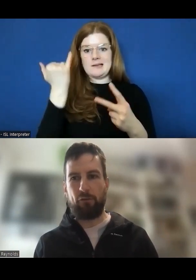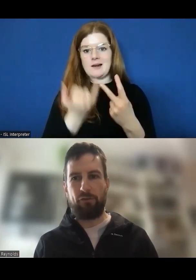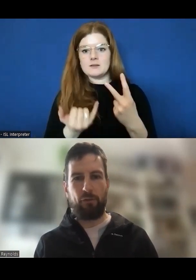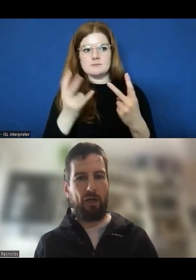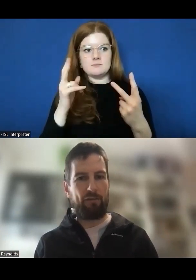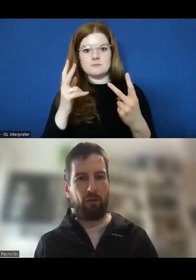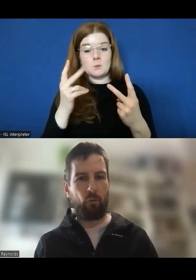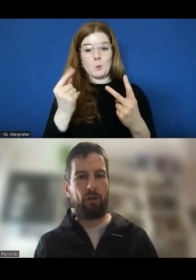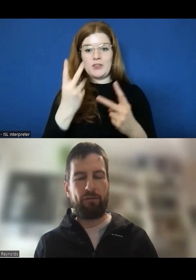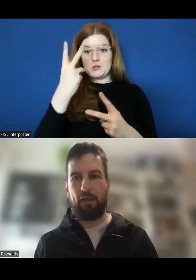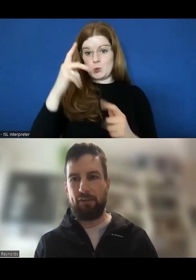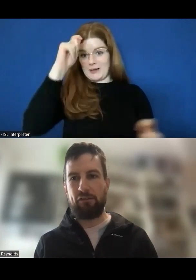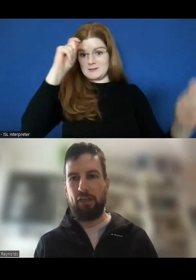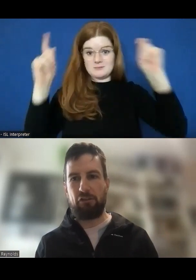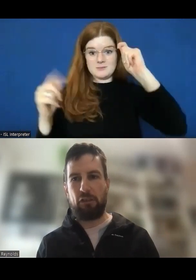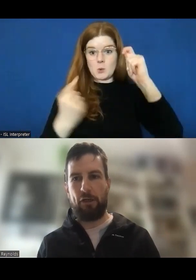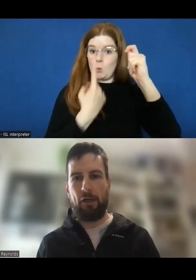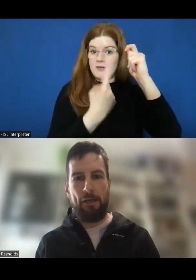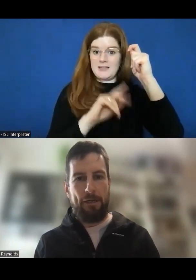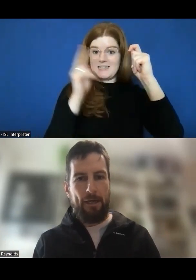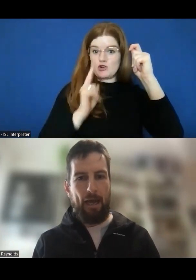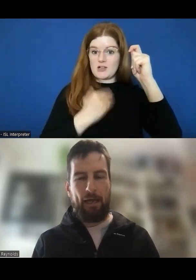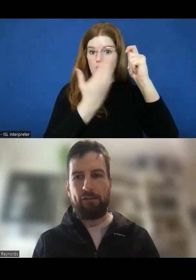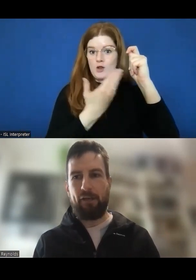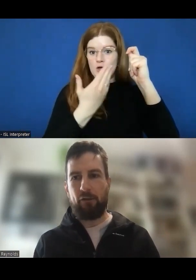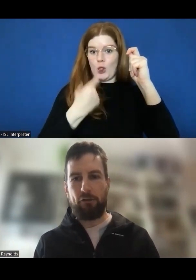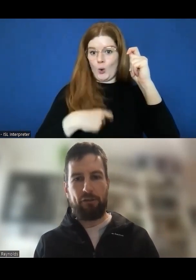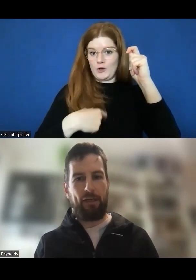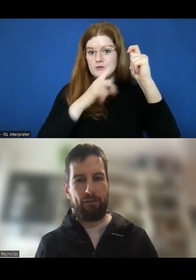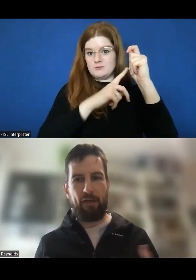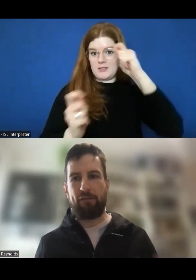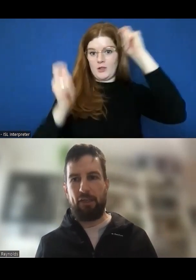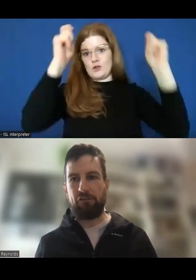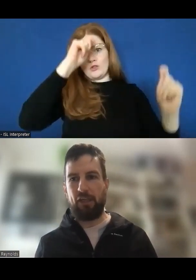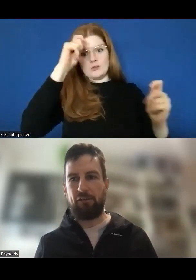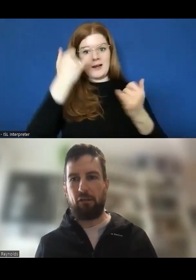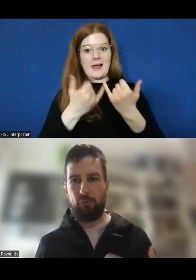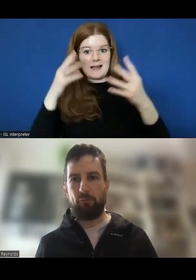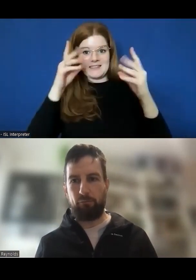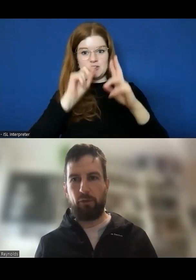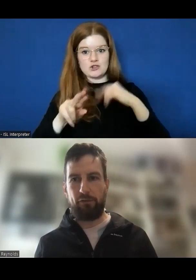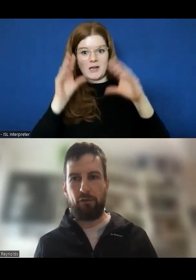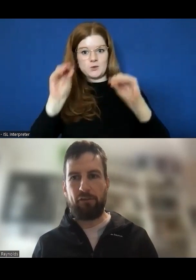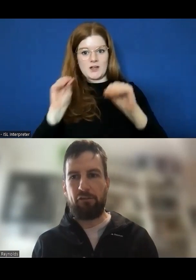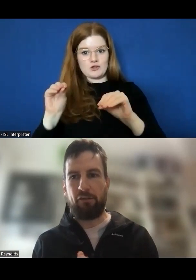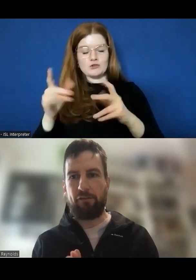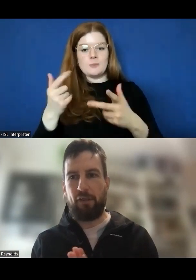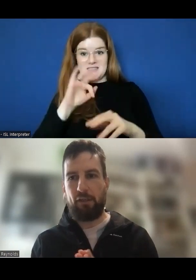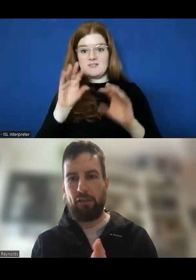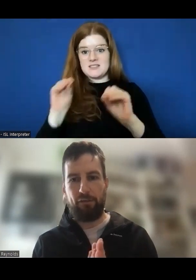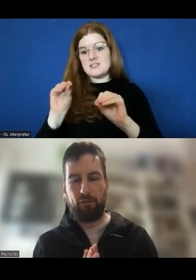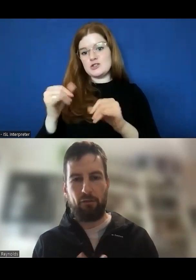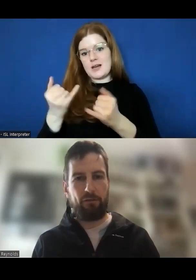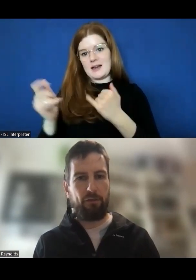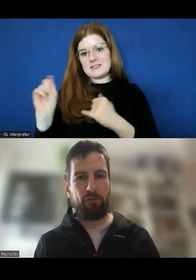in some ways with two hats on, one as an international lawyer, and another then as an educator. I teach, as